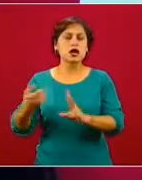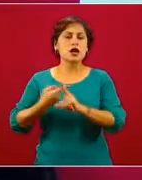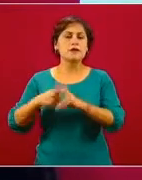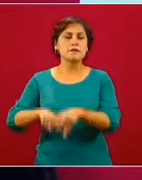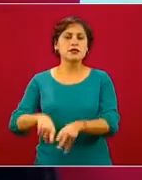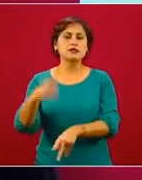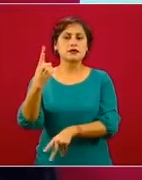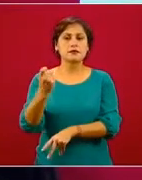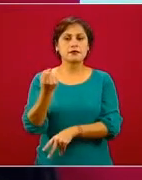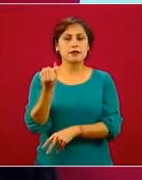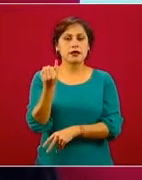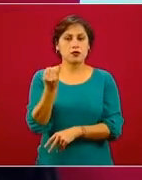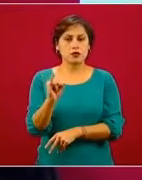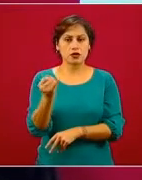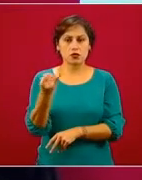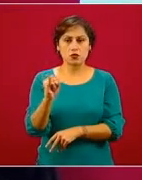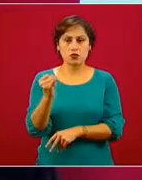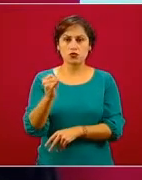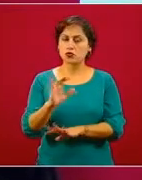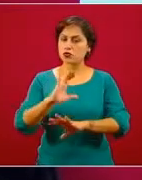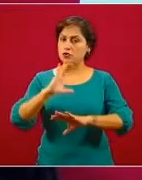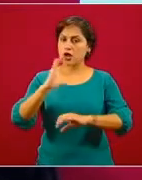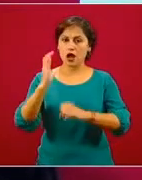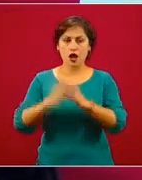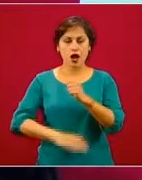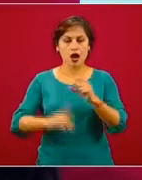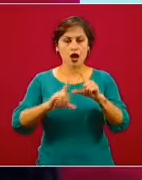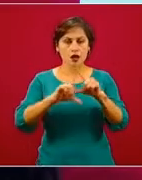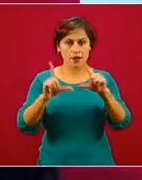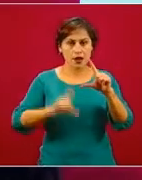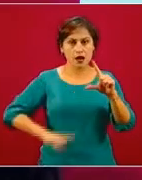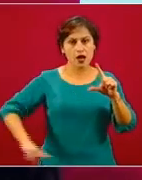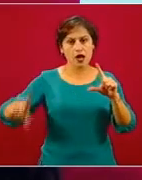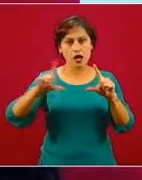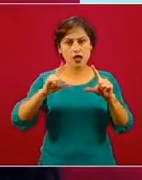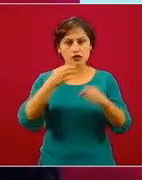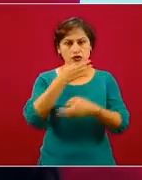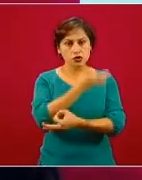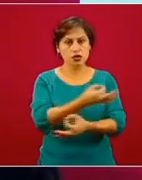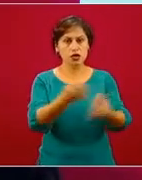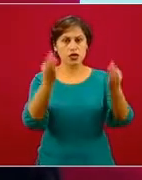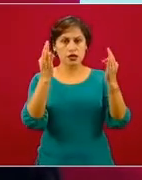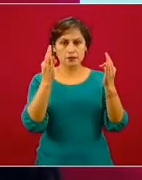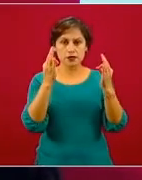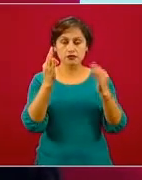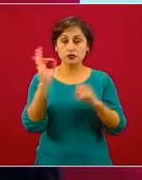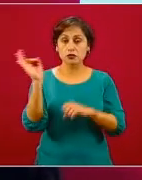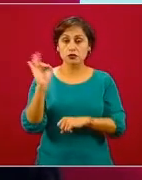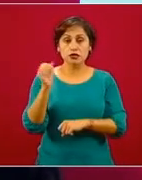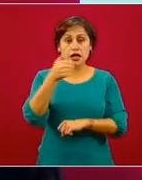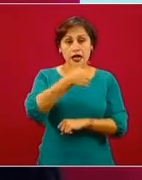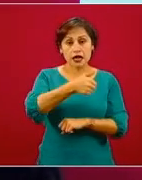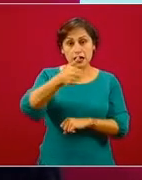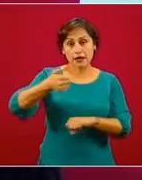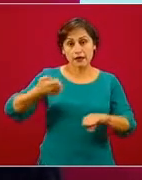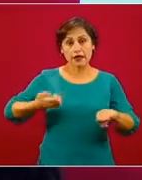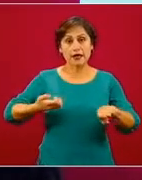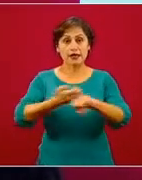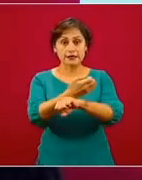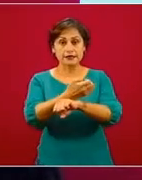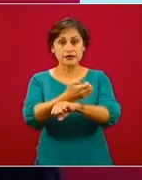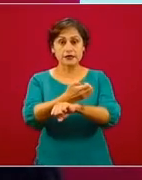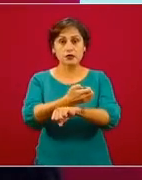So as of June 1st, once the National Safe Distancing Campaign has ended, If we still have high levels